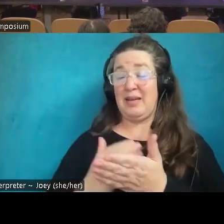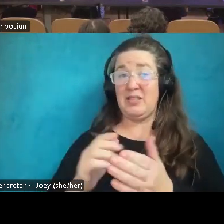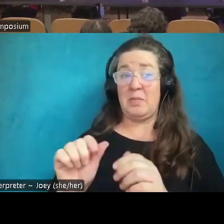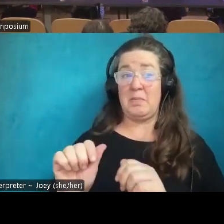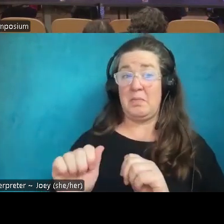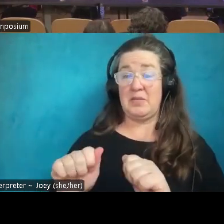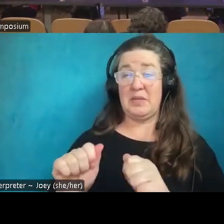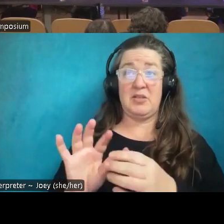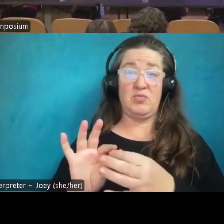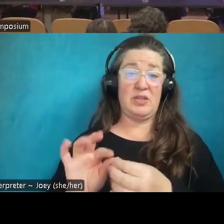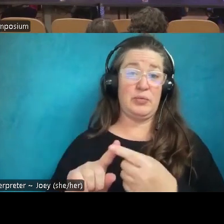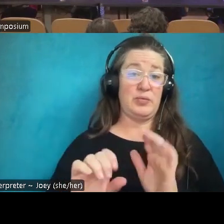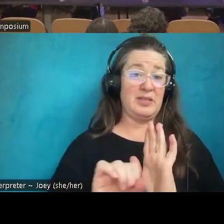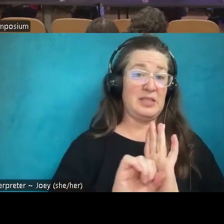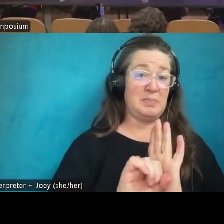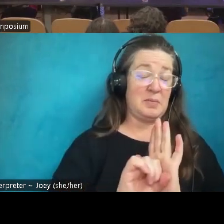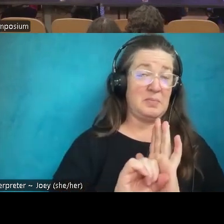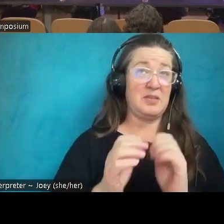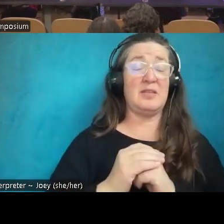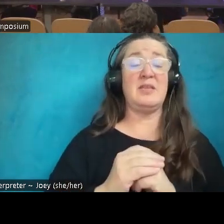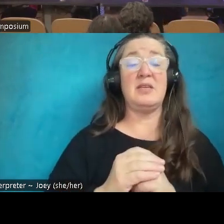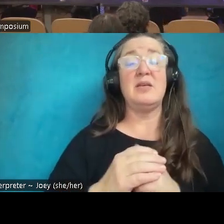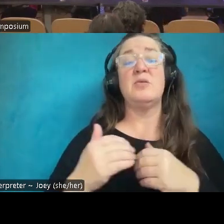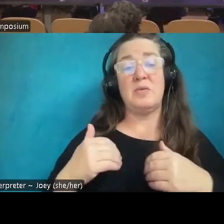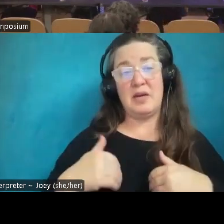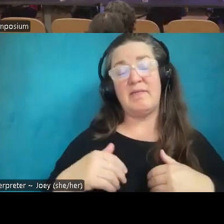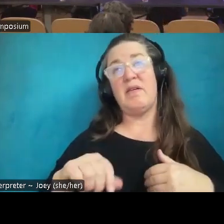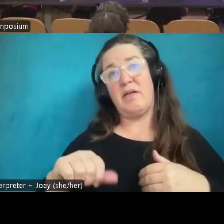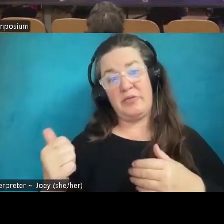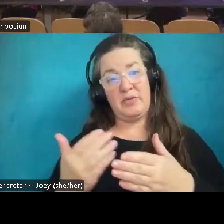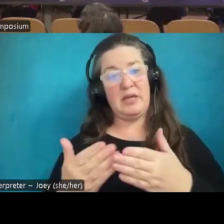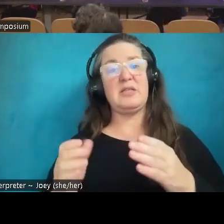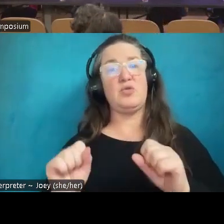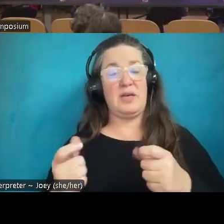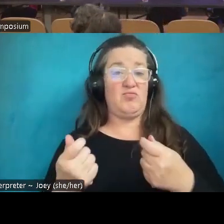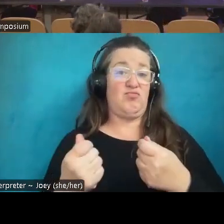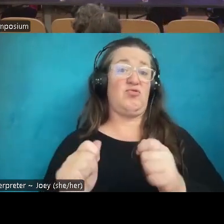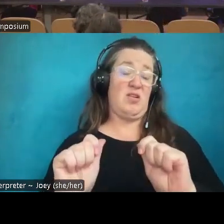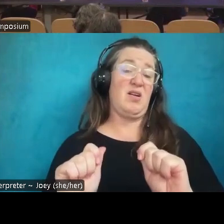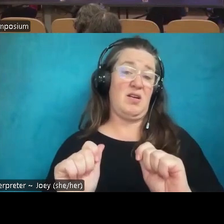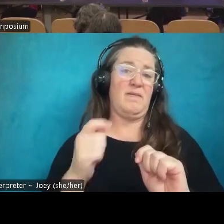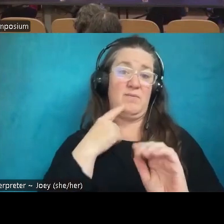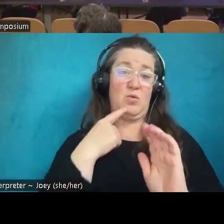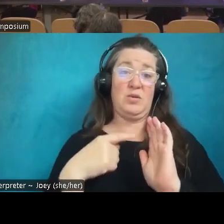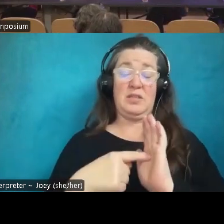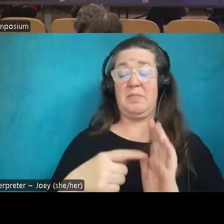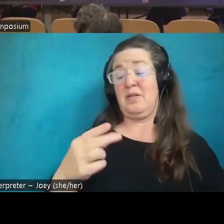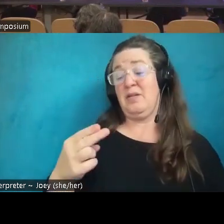symptoms, regardless, there are certain options that can be tried that are histamine blockers,